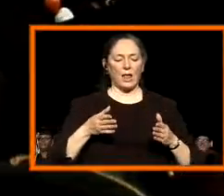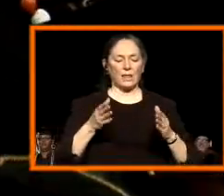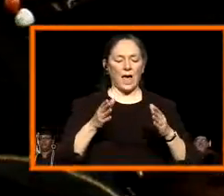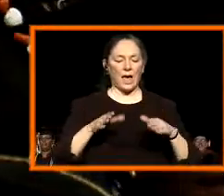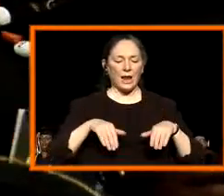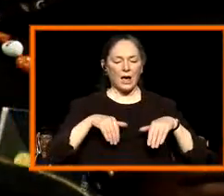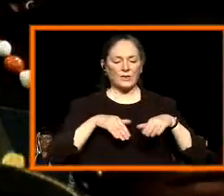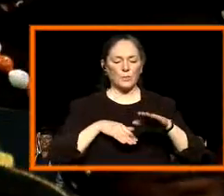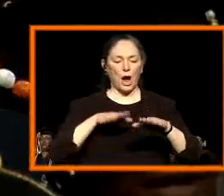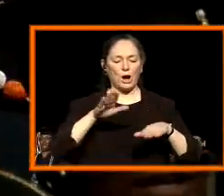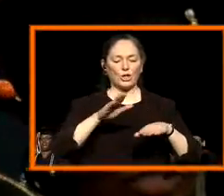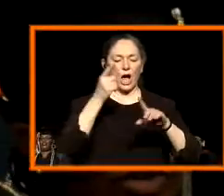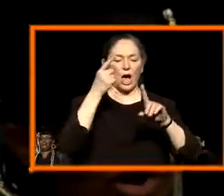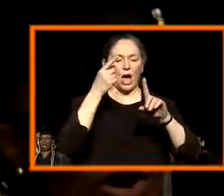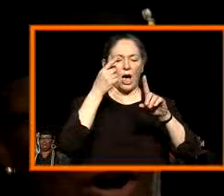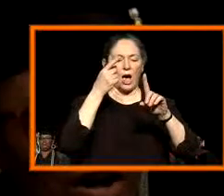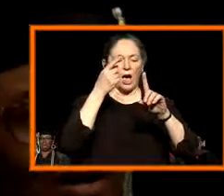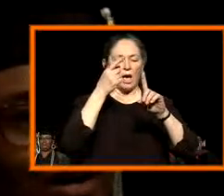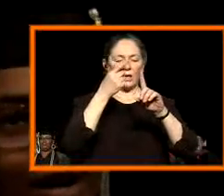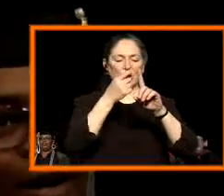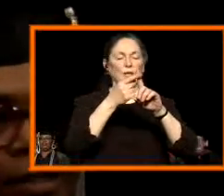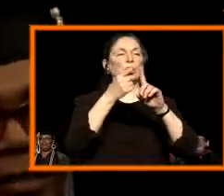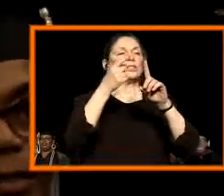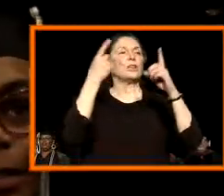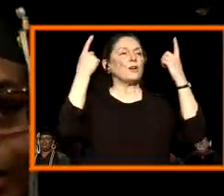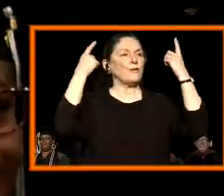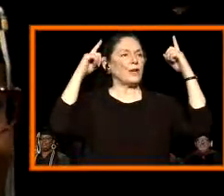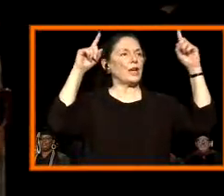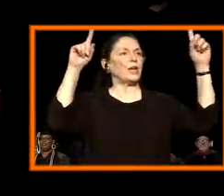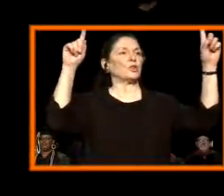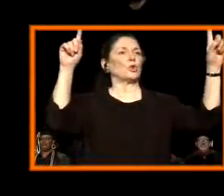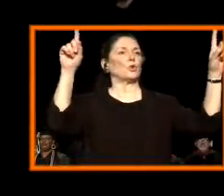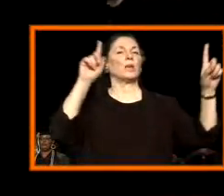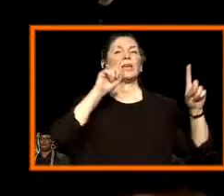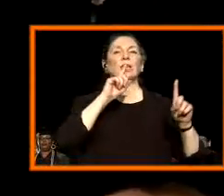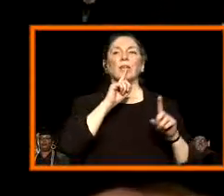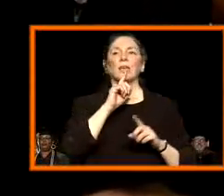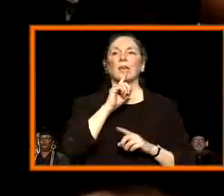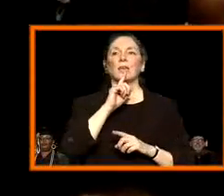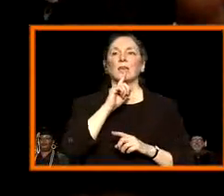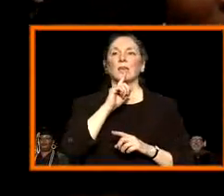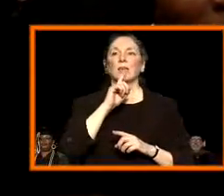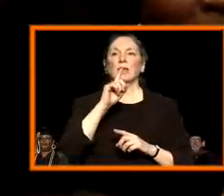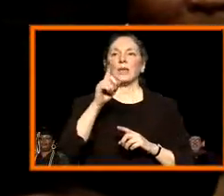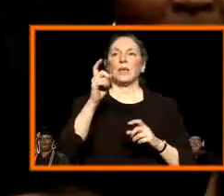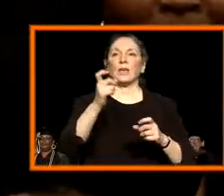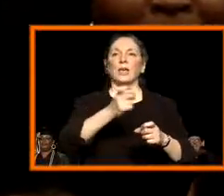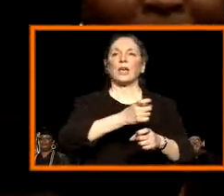begun, let us march on to victory